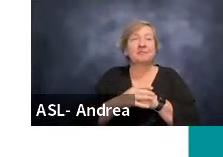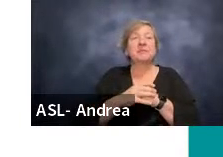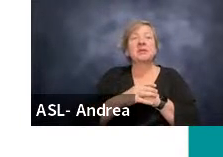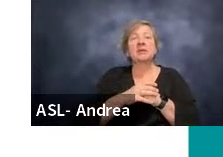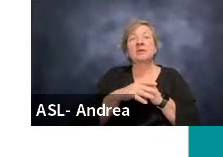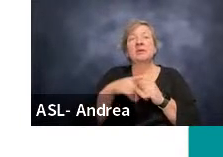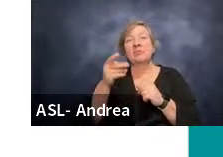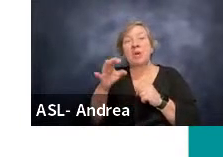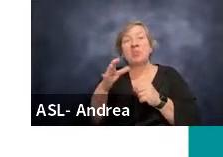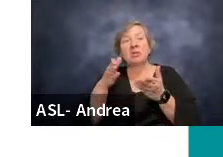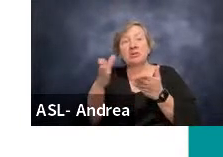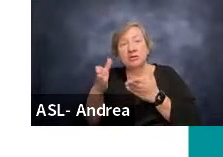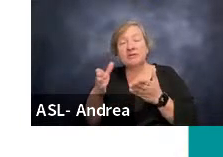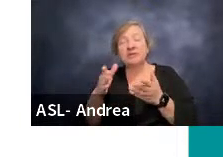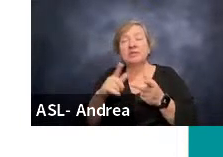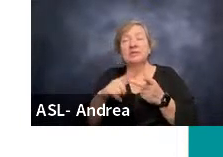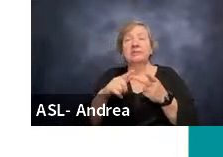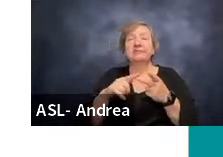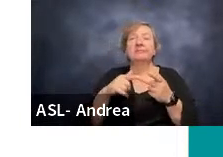and utilities.